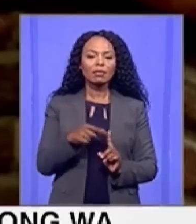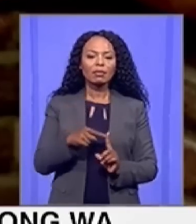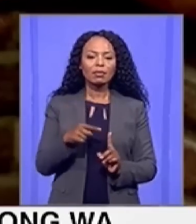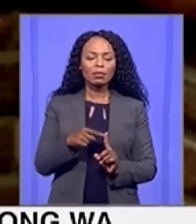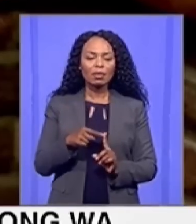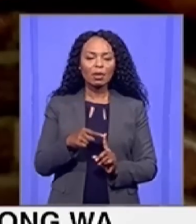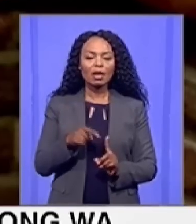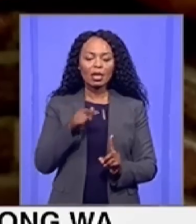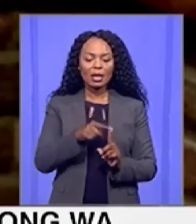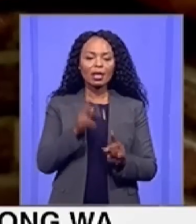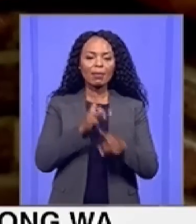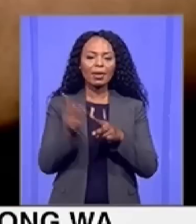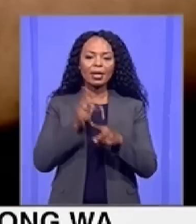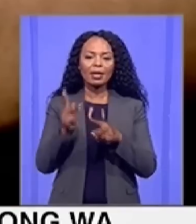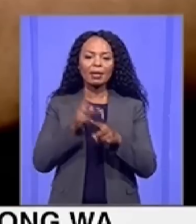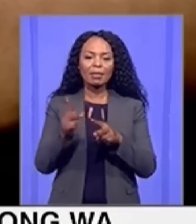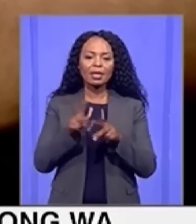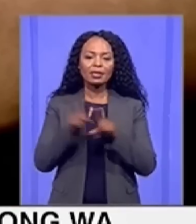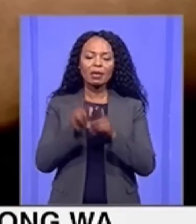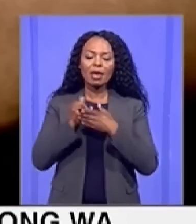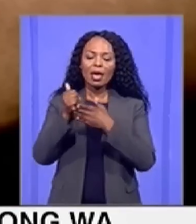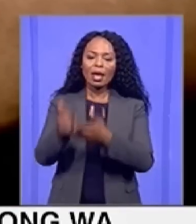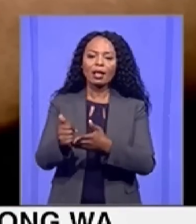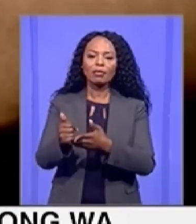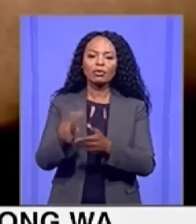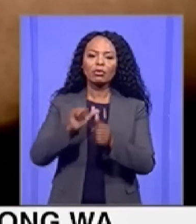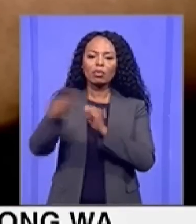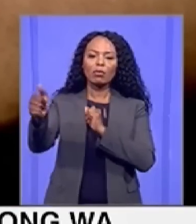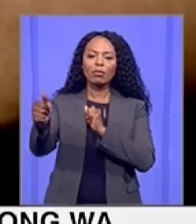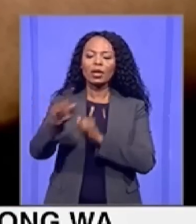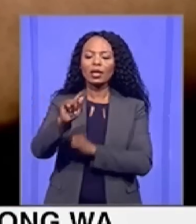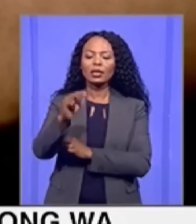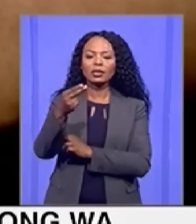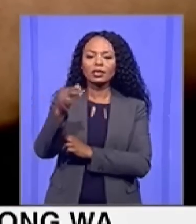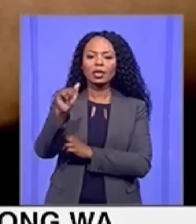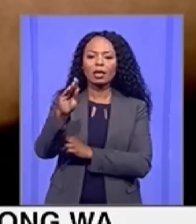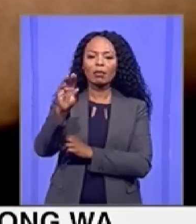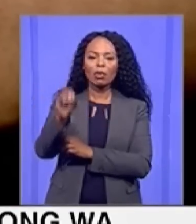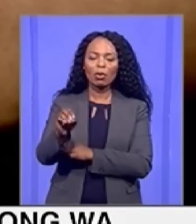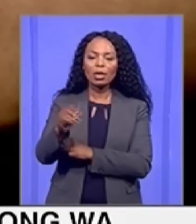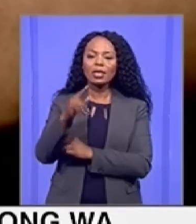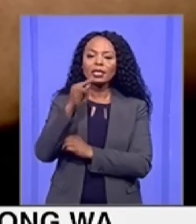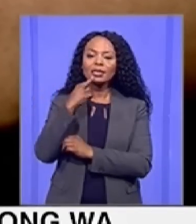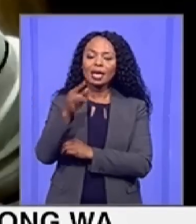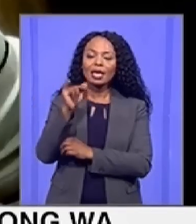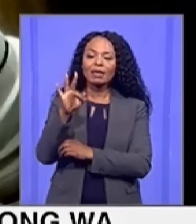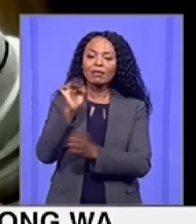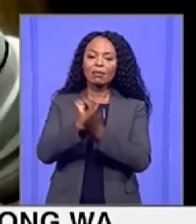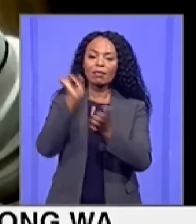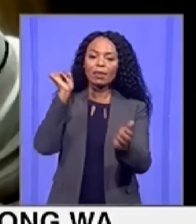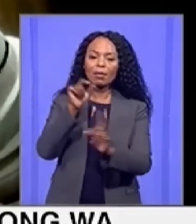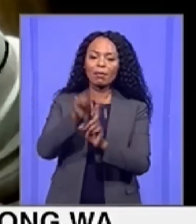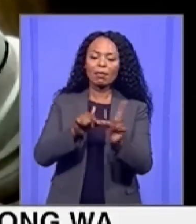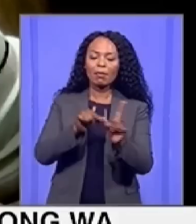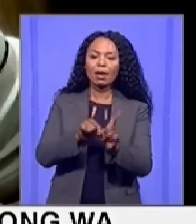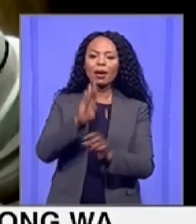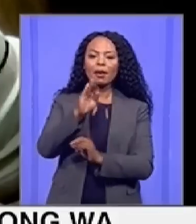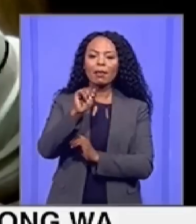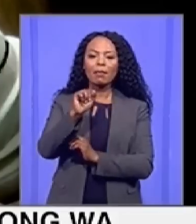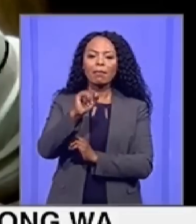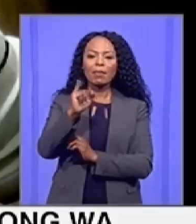le morulaganyi wa go tshabisa Thabo Bester kwa kgolegelong. O boletse gore fa ka golola Makutumana ka bail o tla ba mo